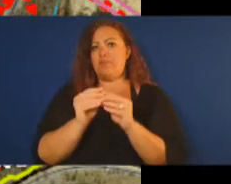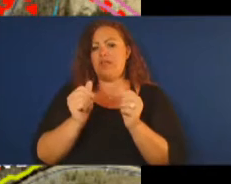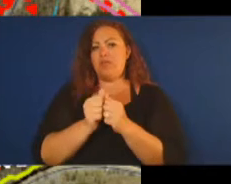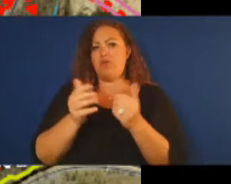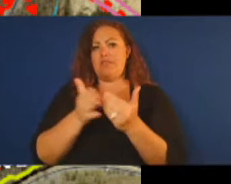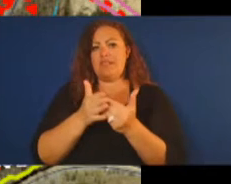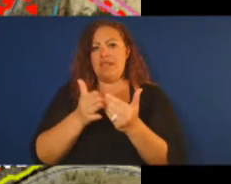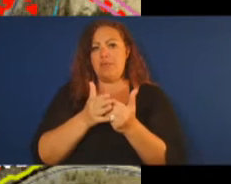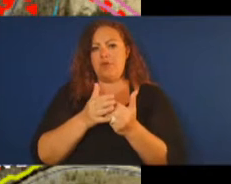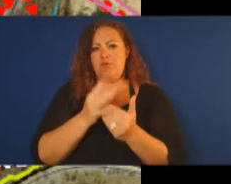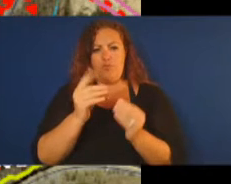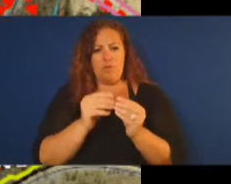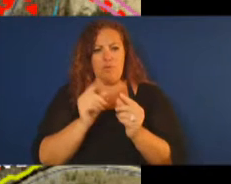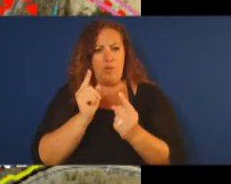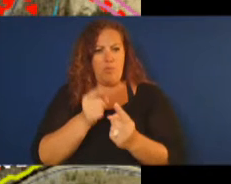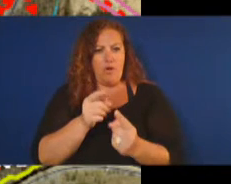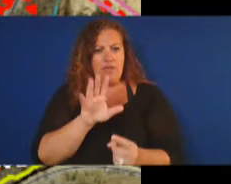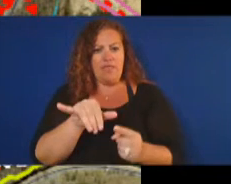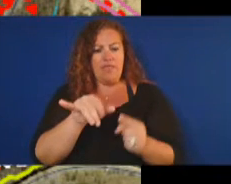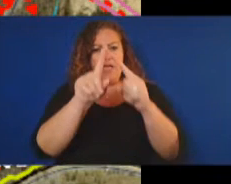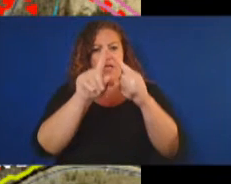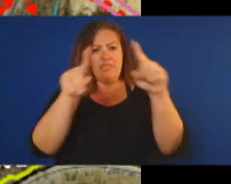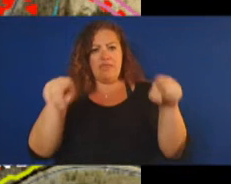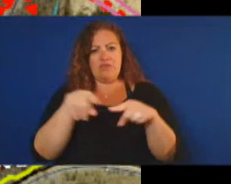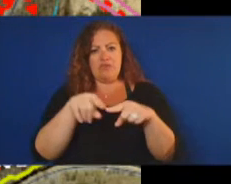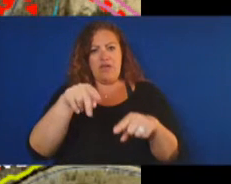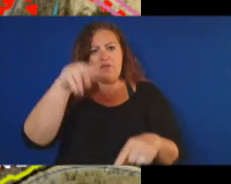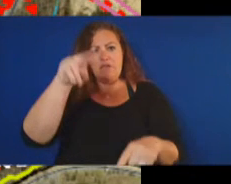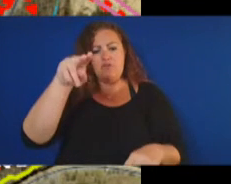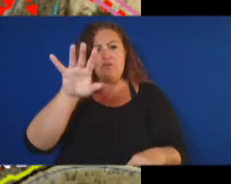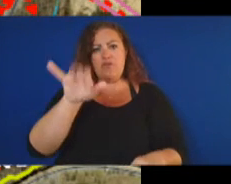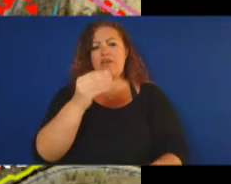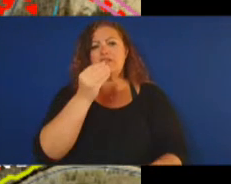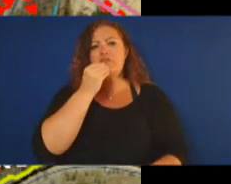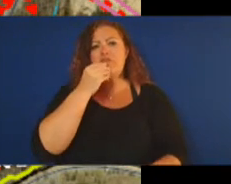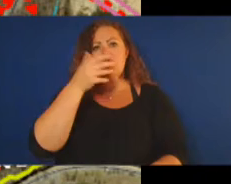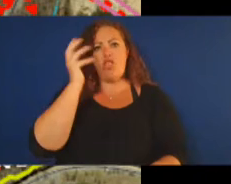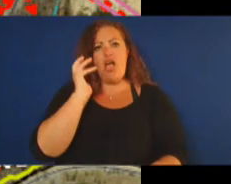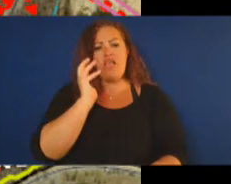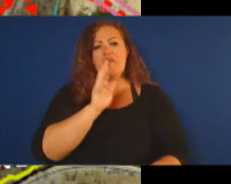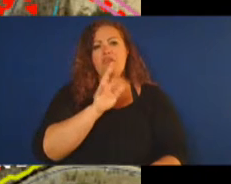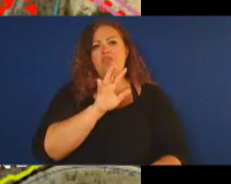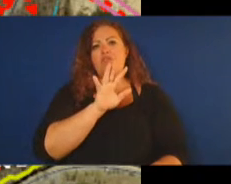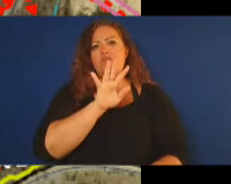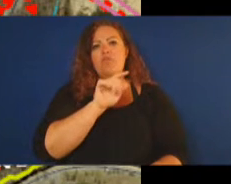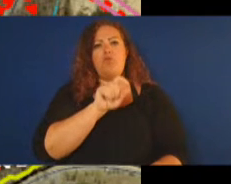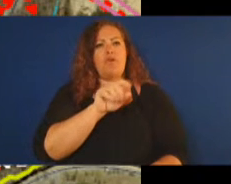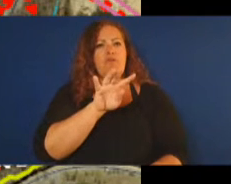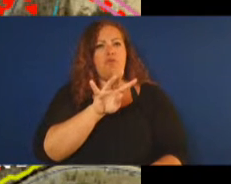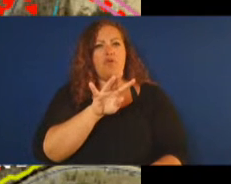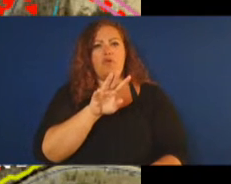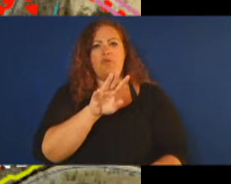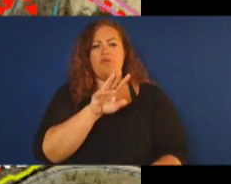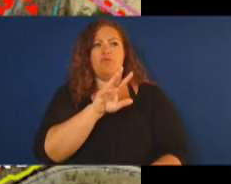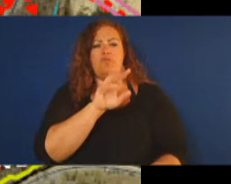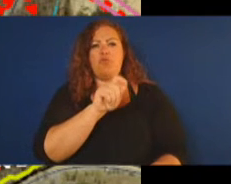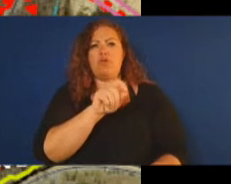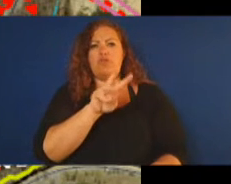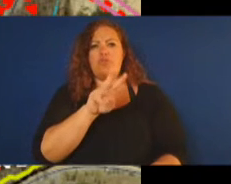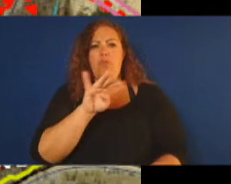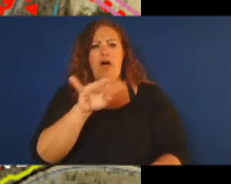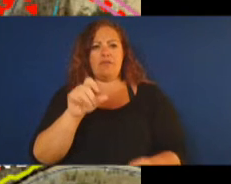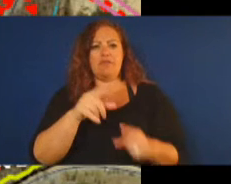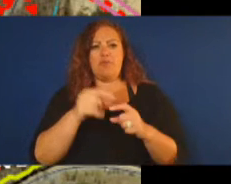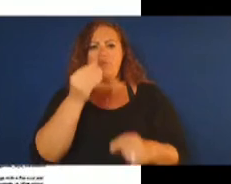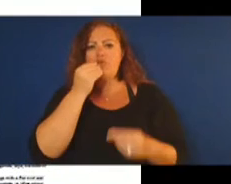there's that triangle up to the north is is a food line so it's about 02 miles from grocery store uh Target down to the south of 45 so in both